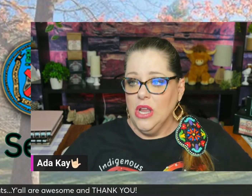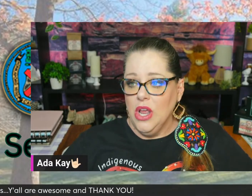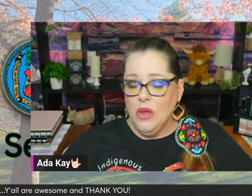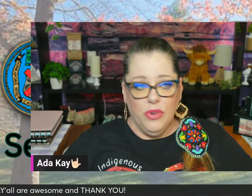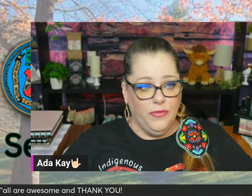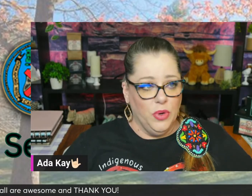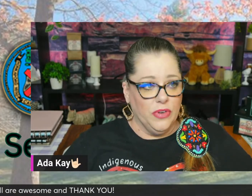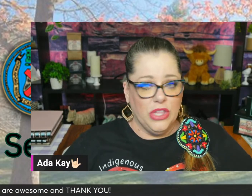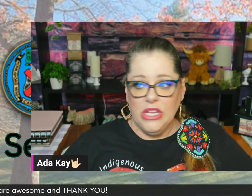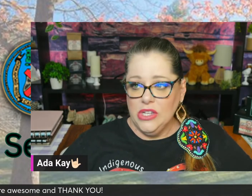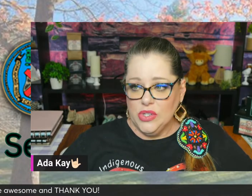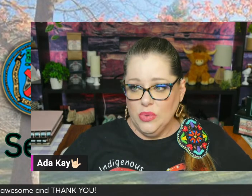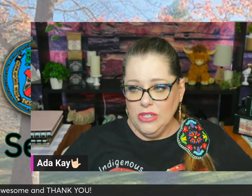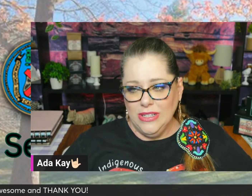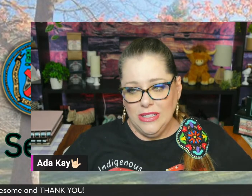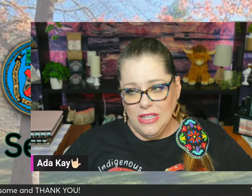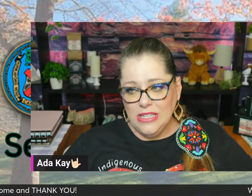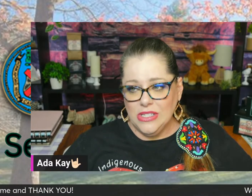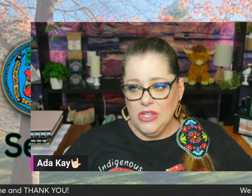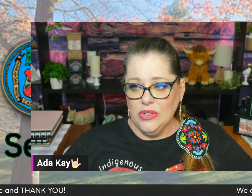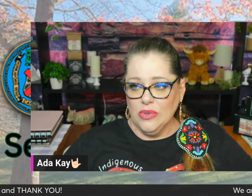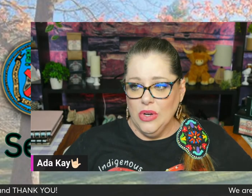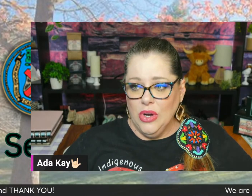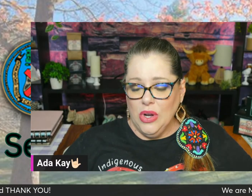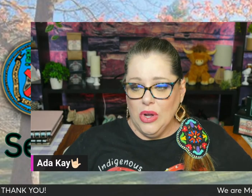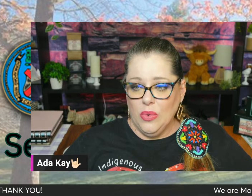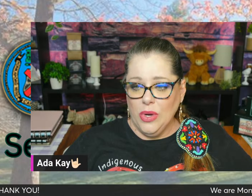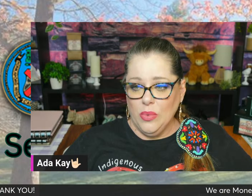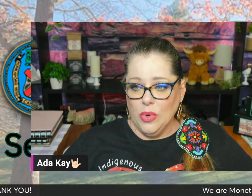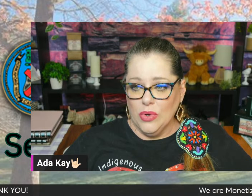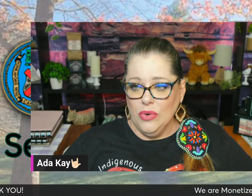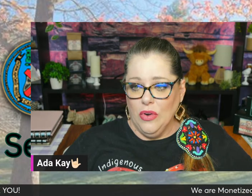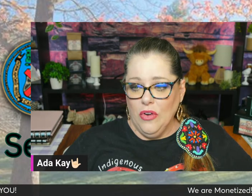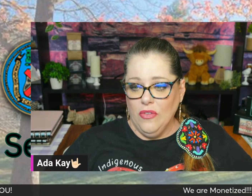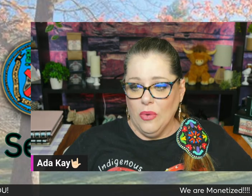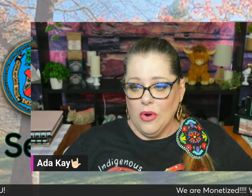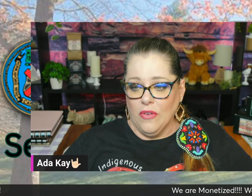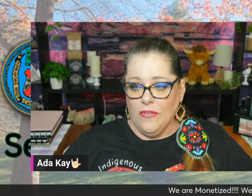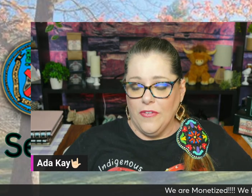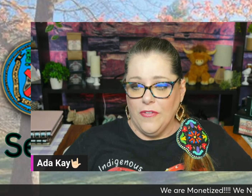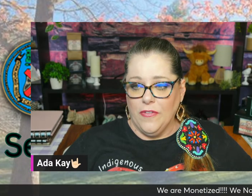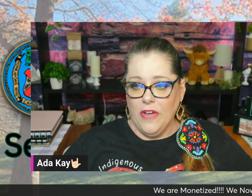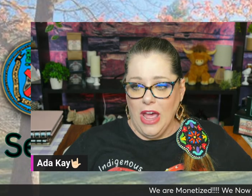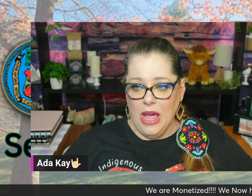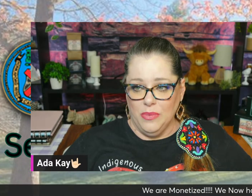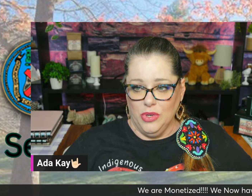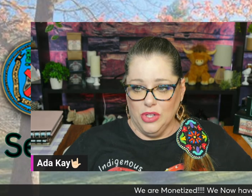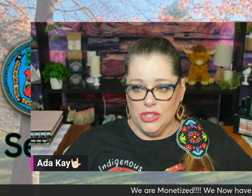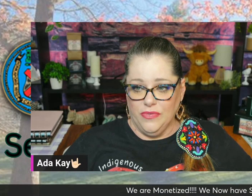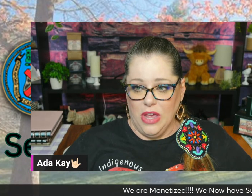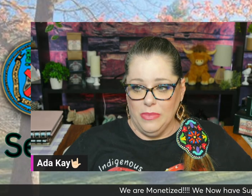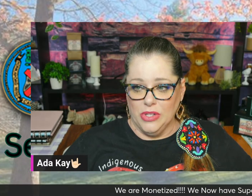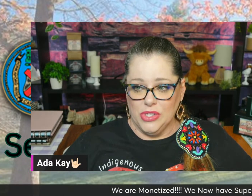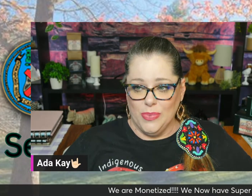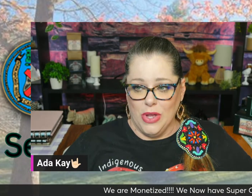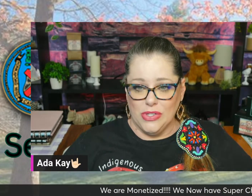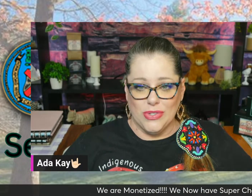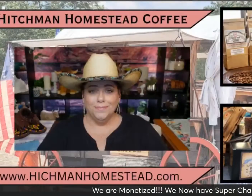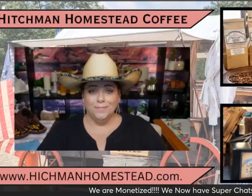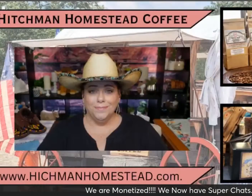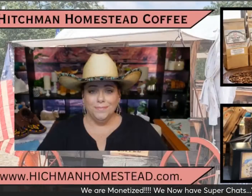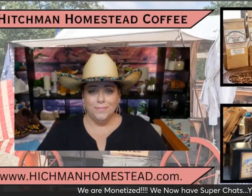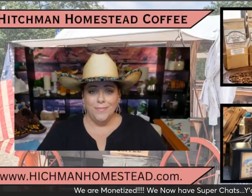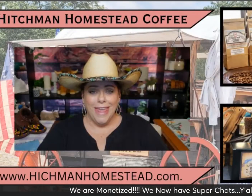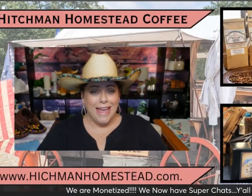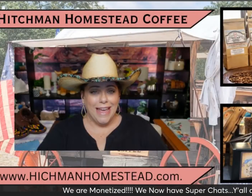visit. Before everything gets going, let's hear a quick word for our fabulous, fabulous